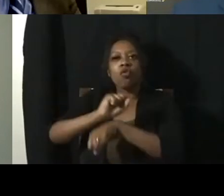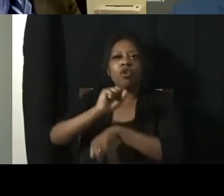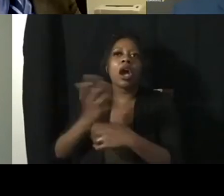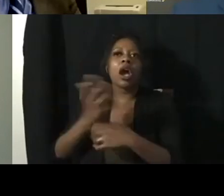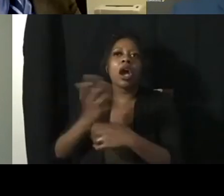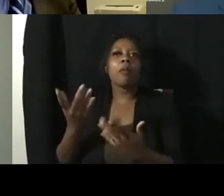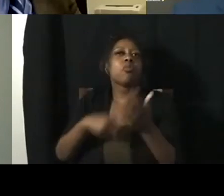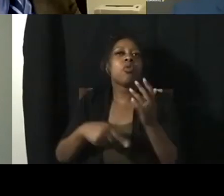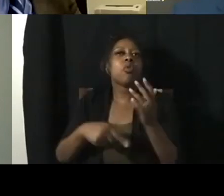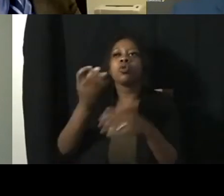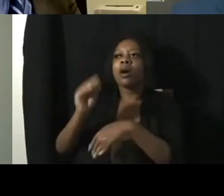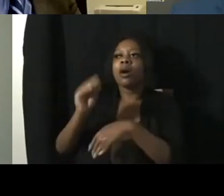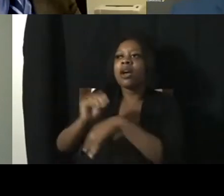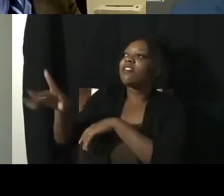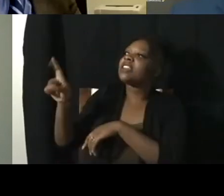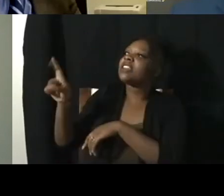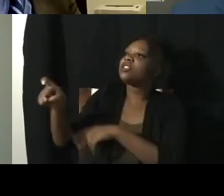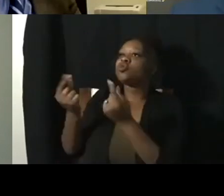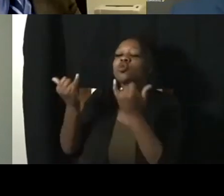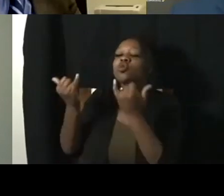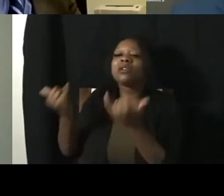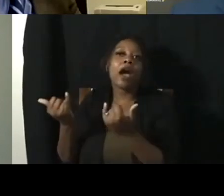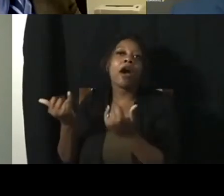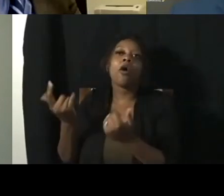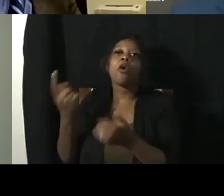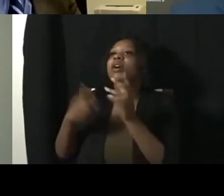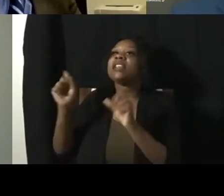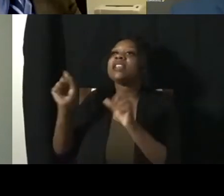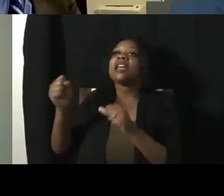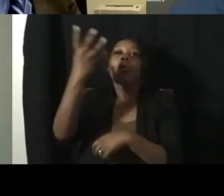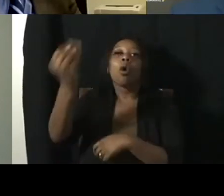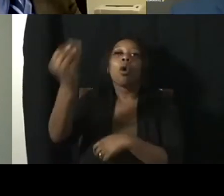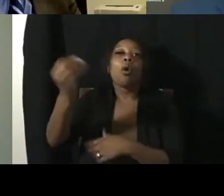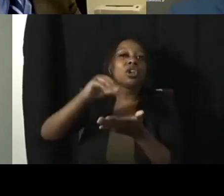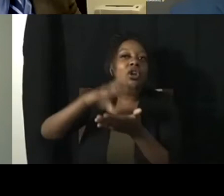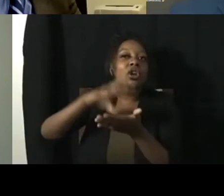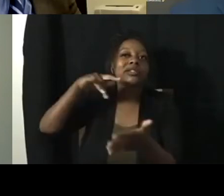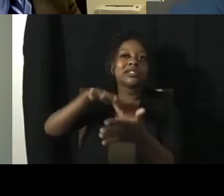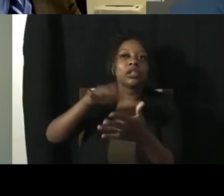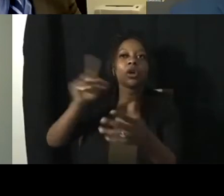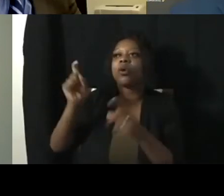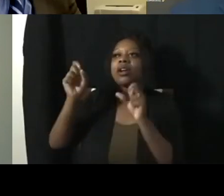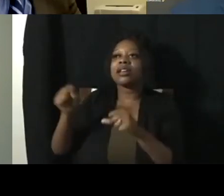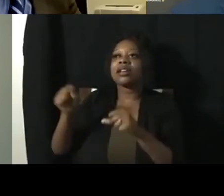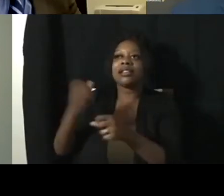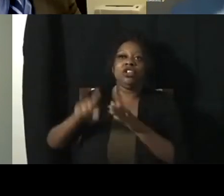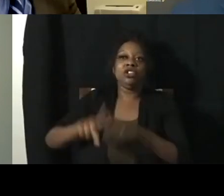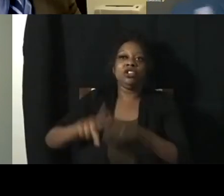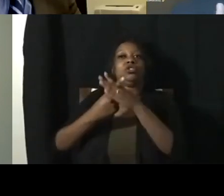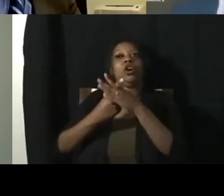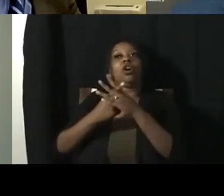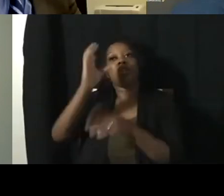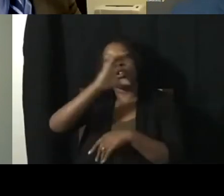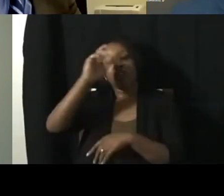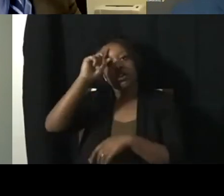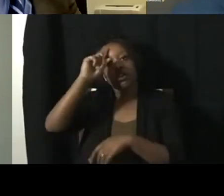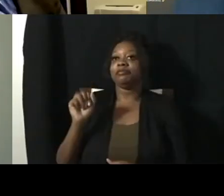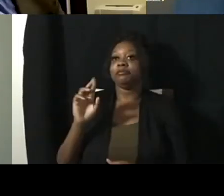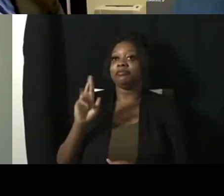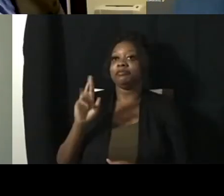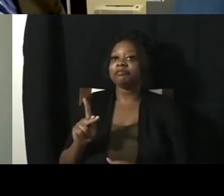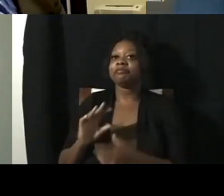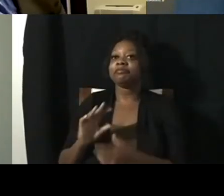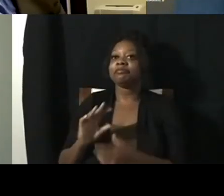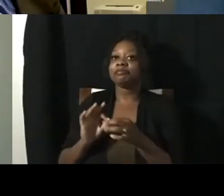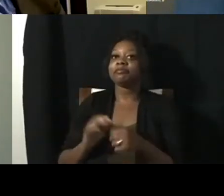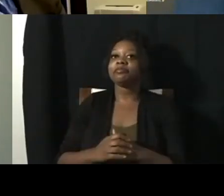they go out and learn or study, or, where should they, get started on their job search? So let's go with Mark first. Sure.